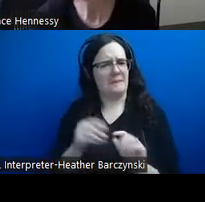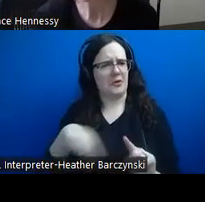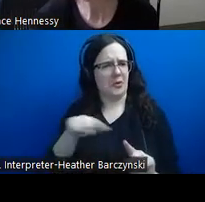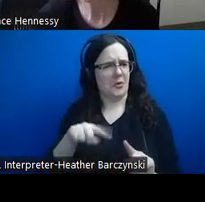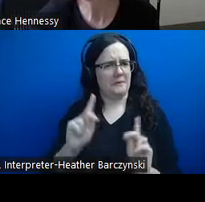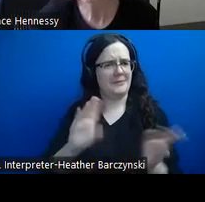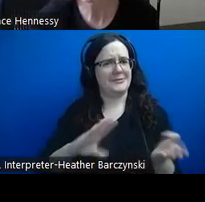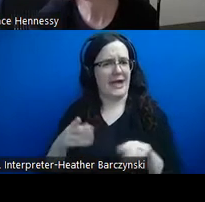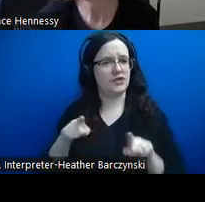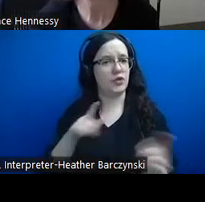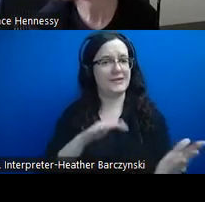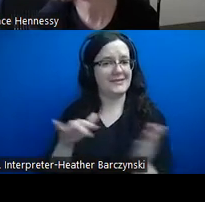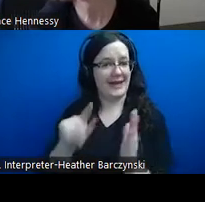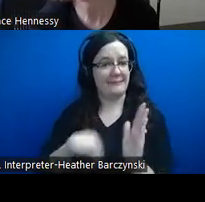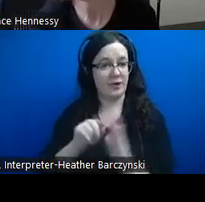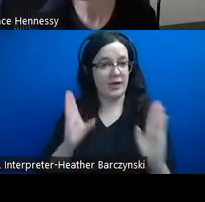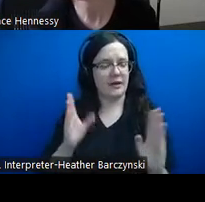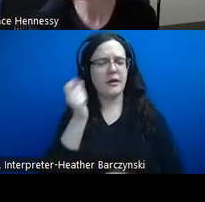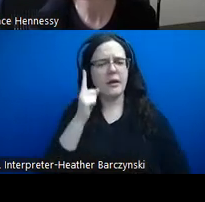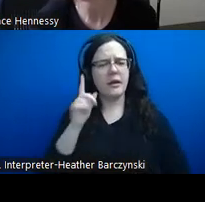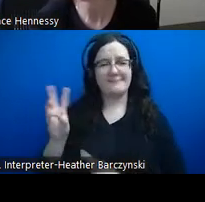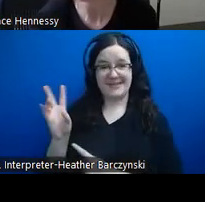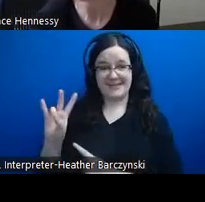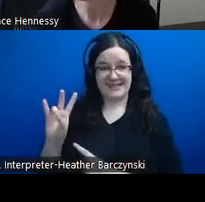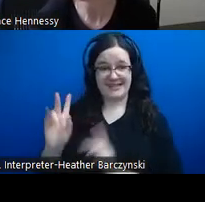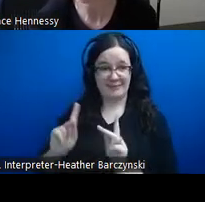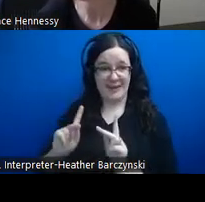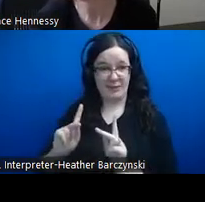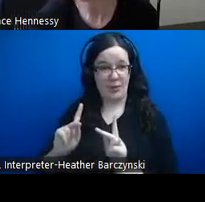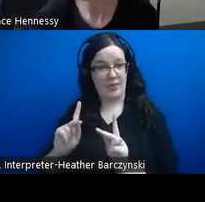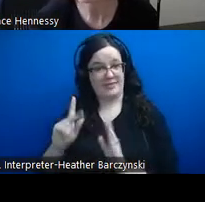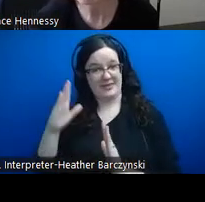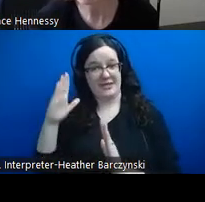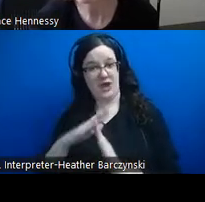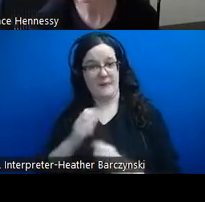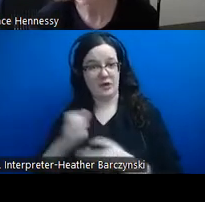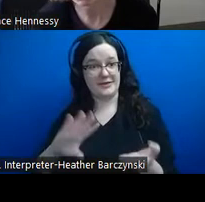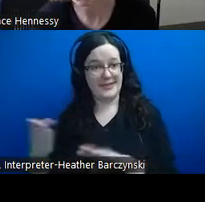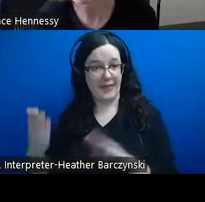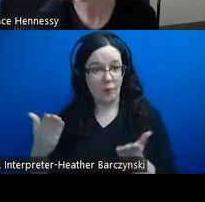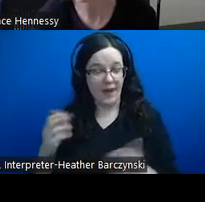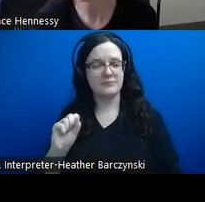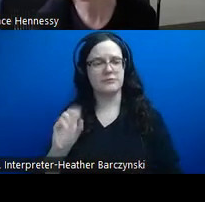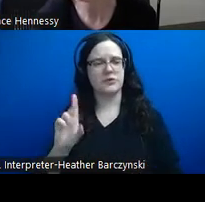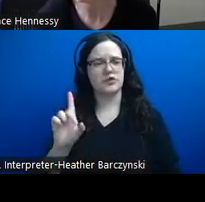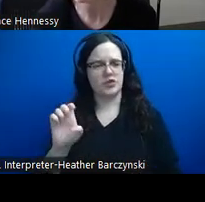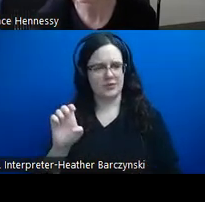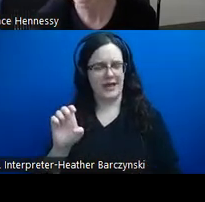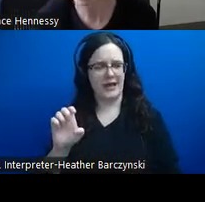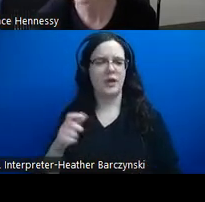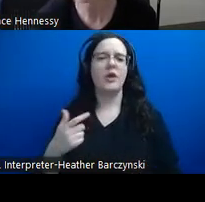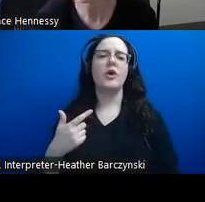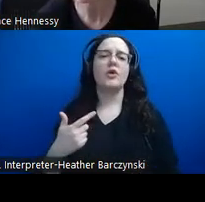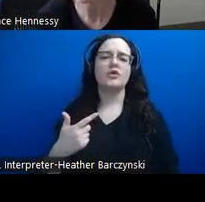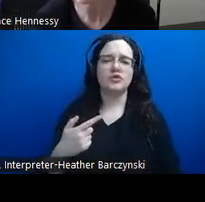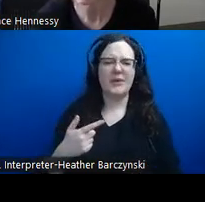but the leading cause of death among those 67 individuals was found to be suicide. 21 or 31% of the individuals